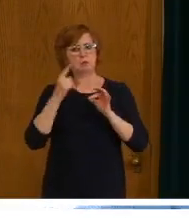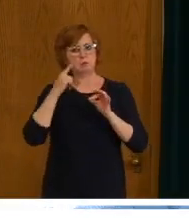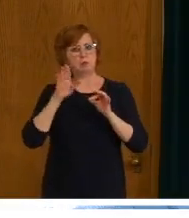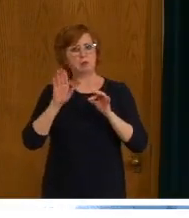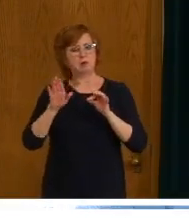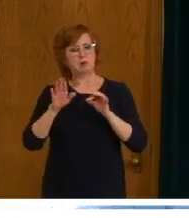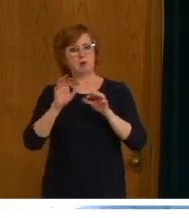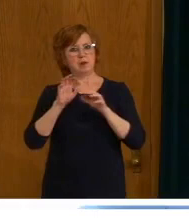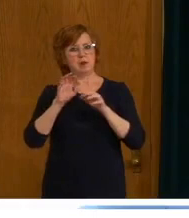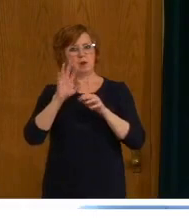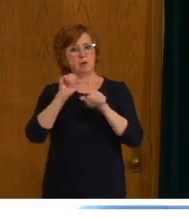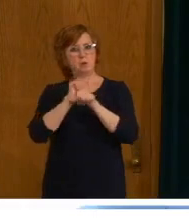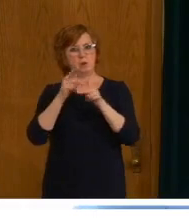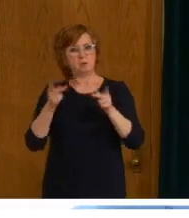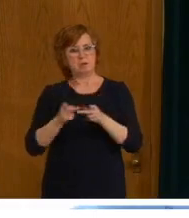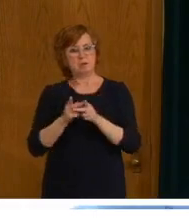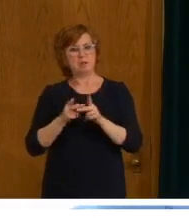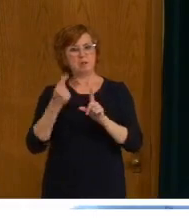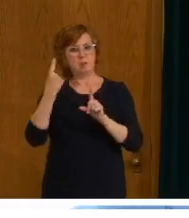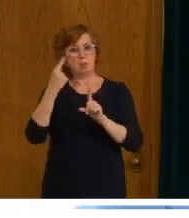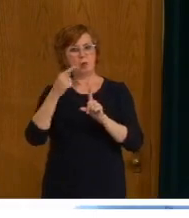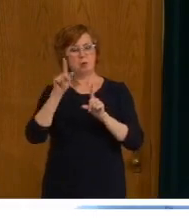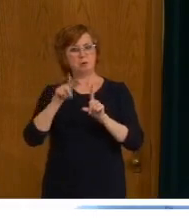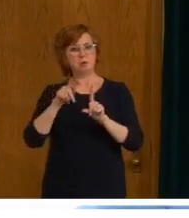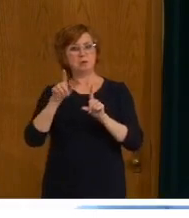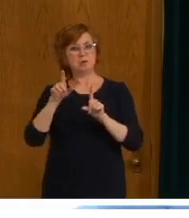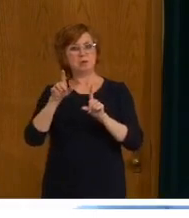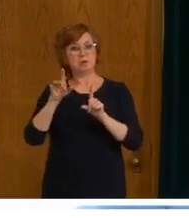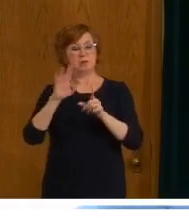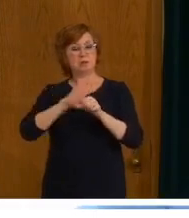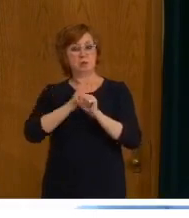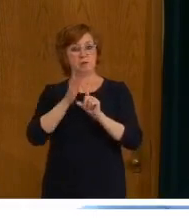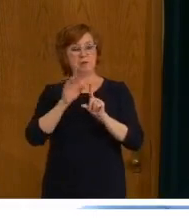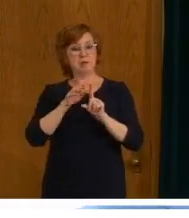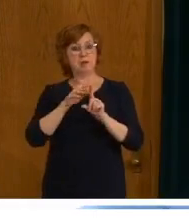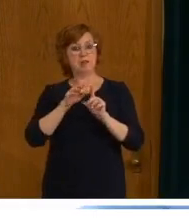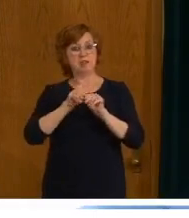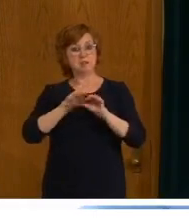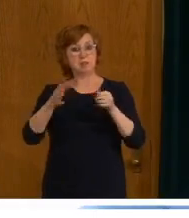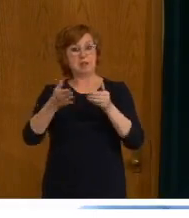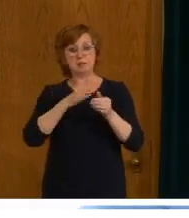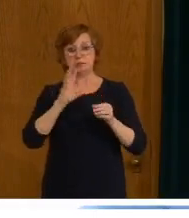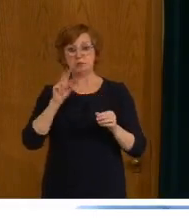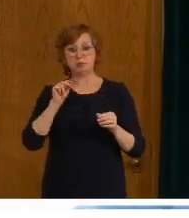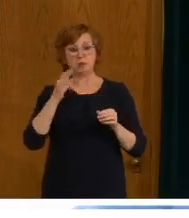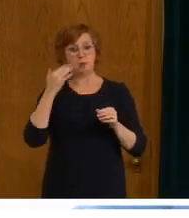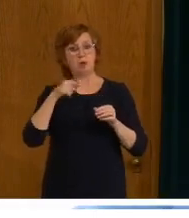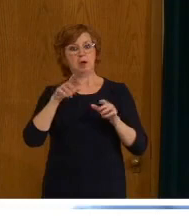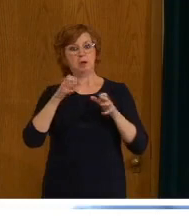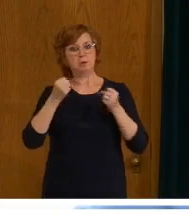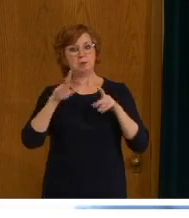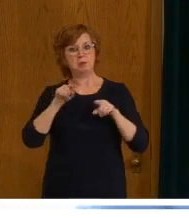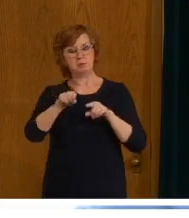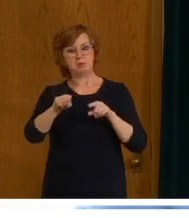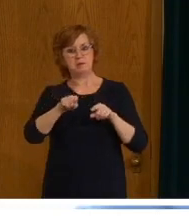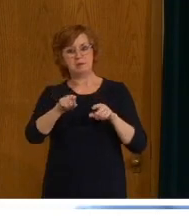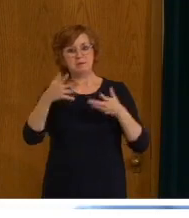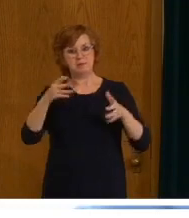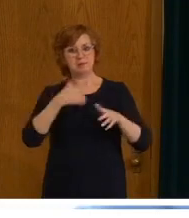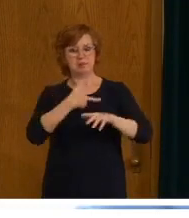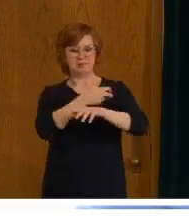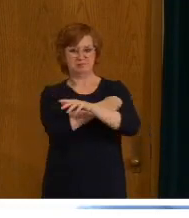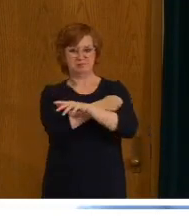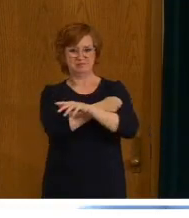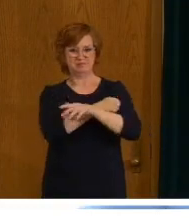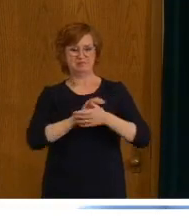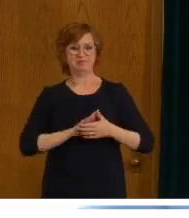vaccinated, the outbreaks are much smaller. And we already seen that, long-term care, we are gradually allowing more visitations,